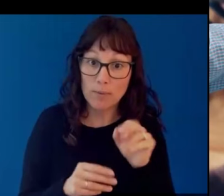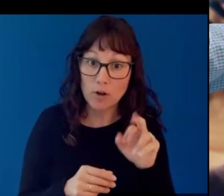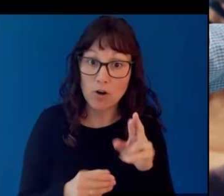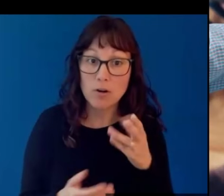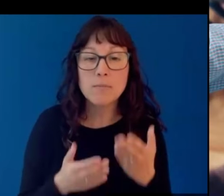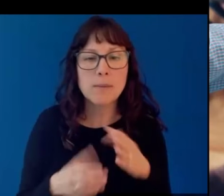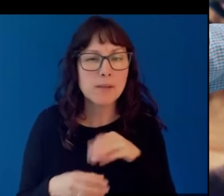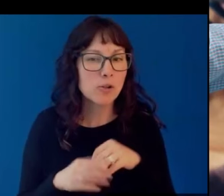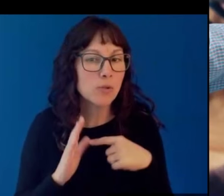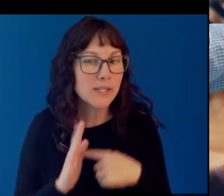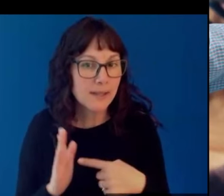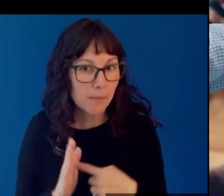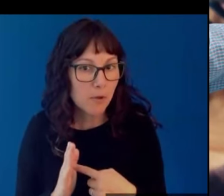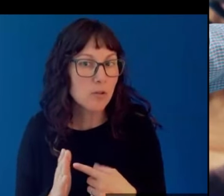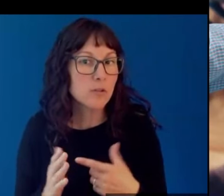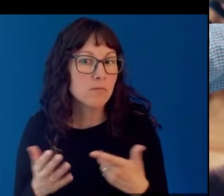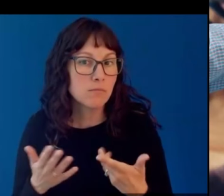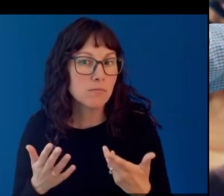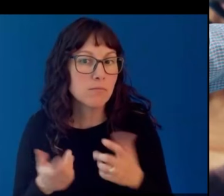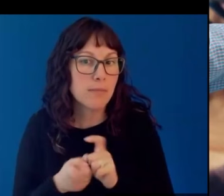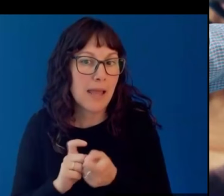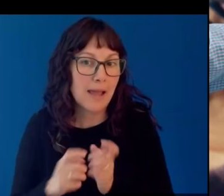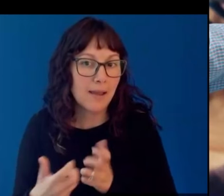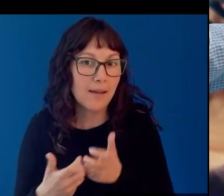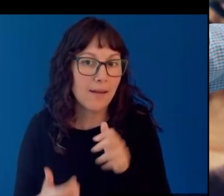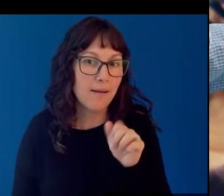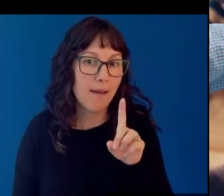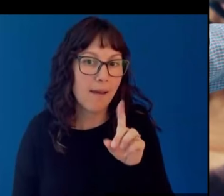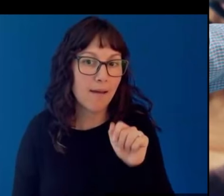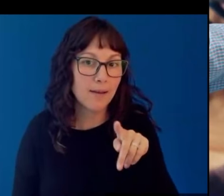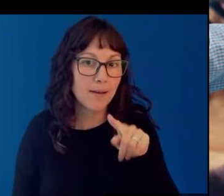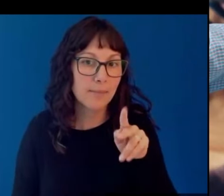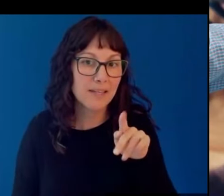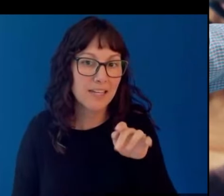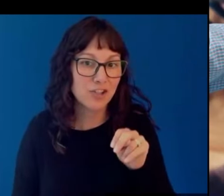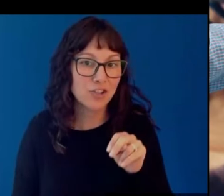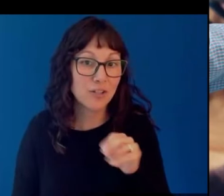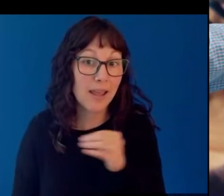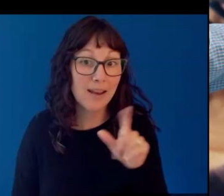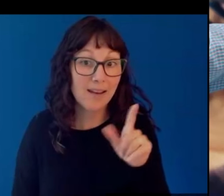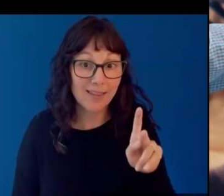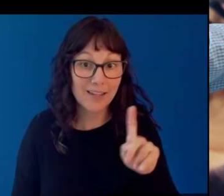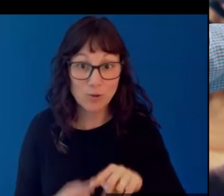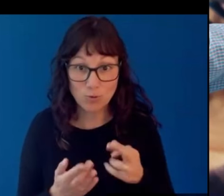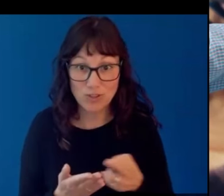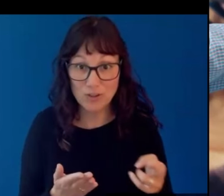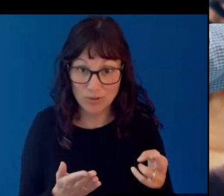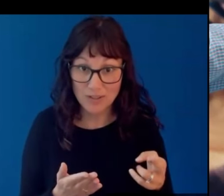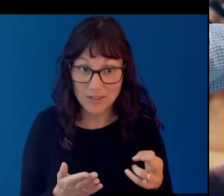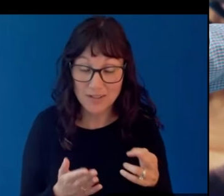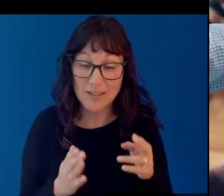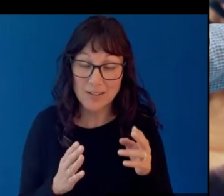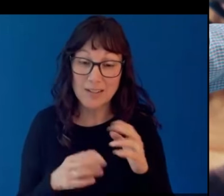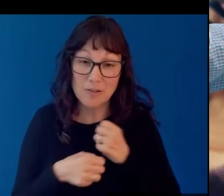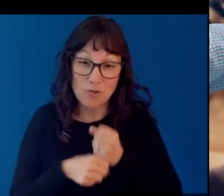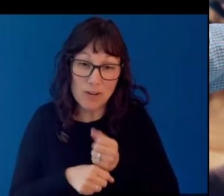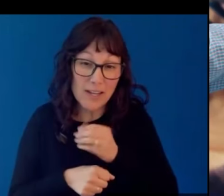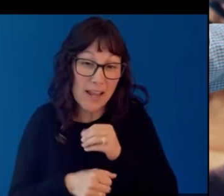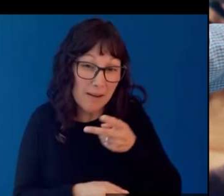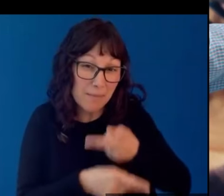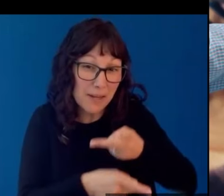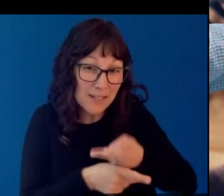contain examples of, adaptations of, and links to resources created and maintained by